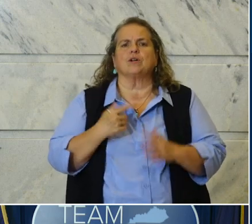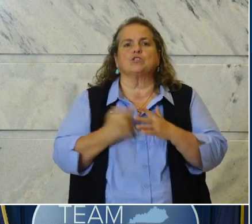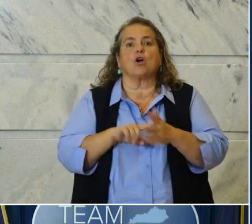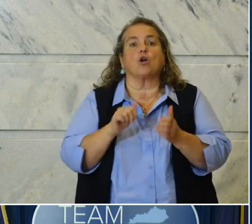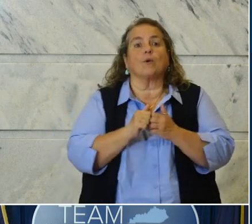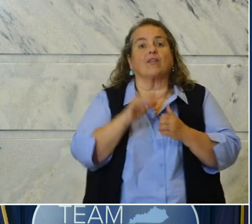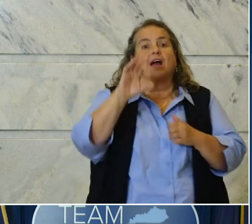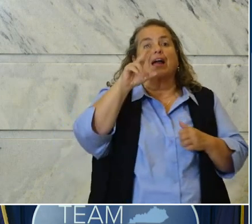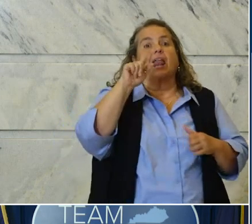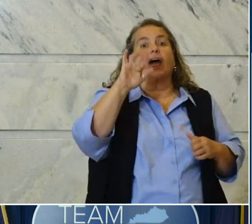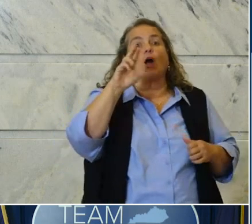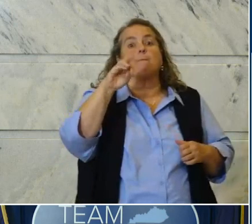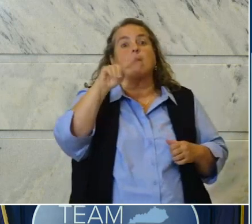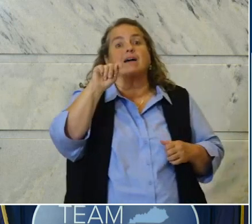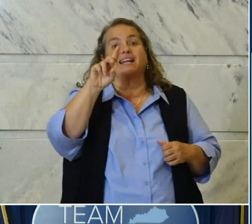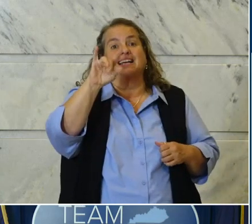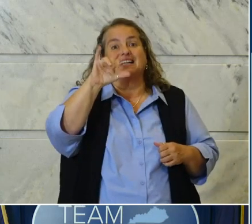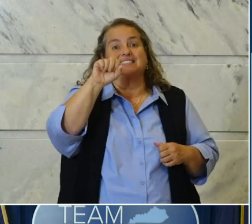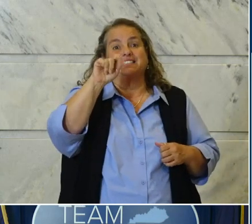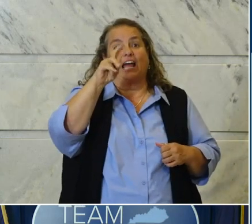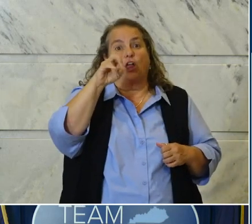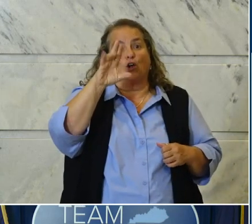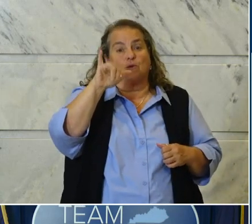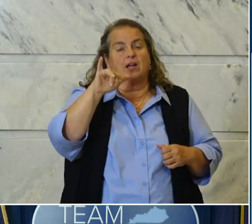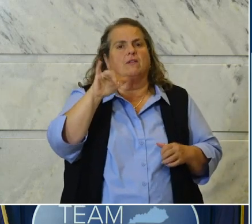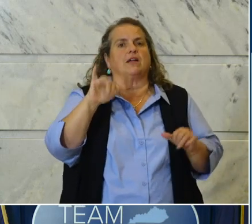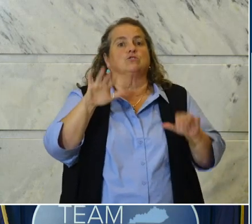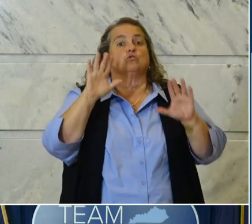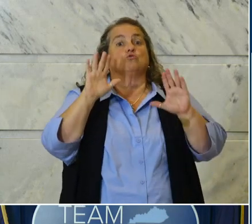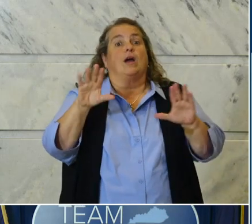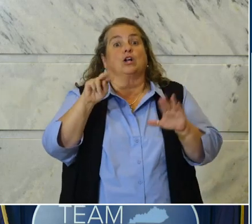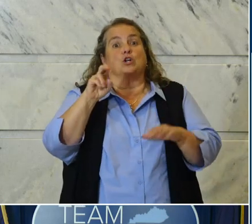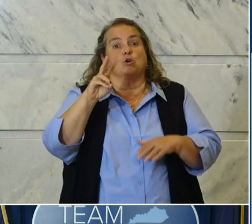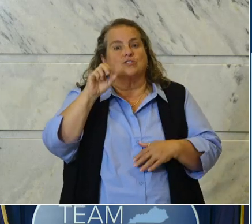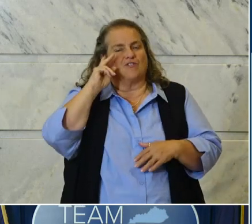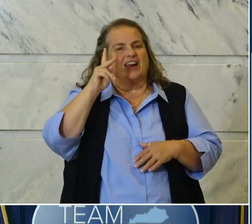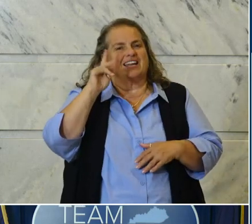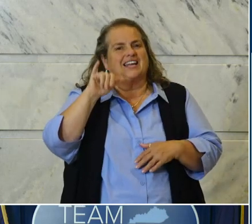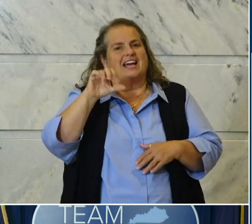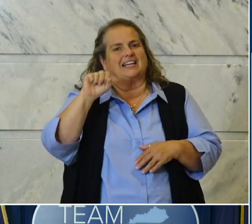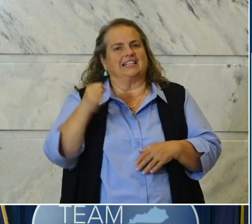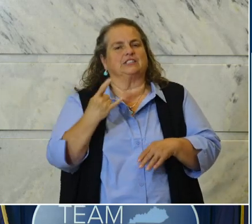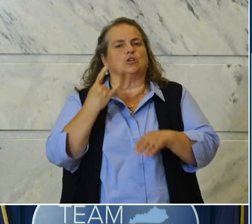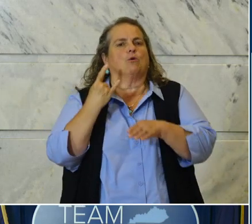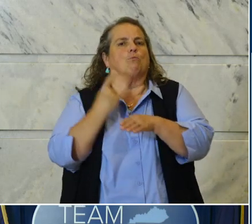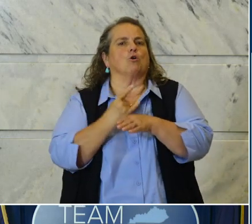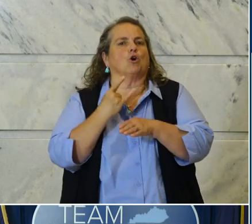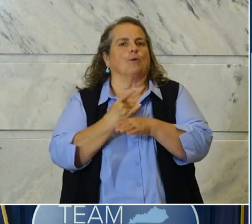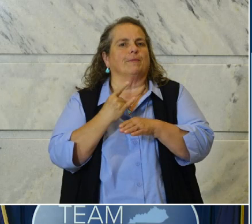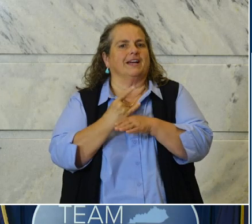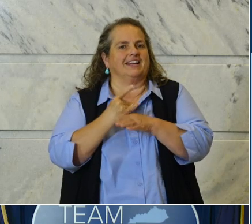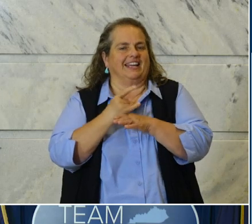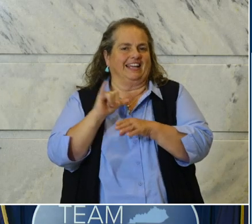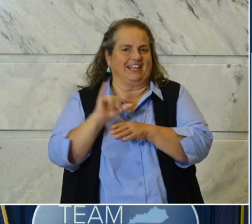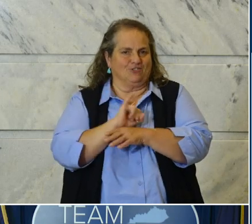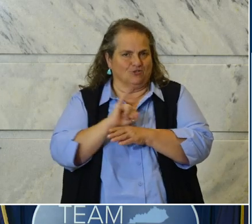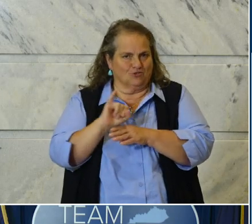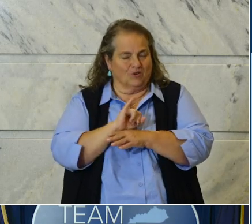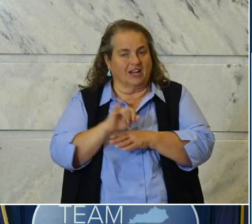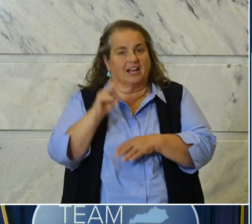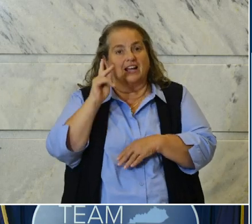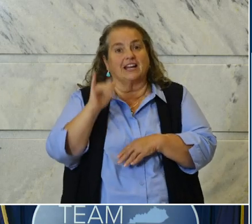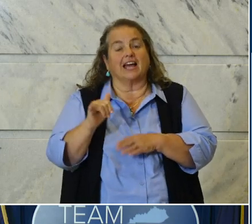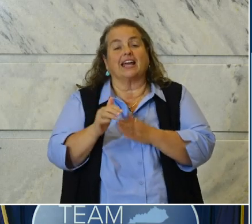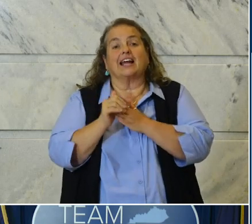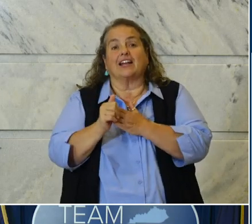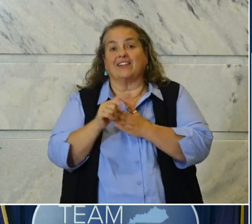Claremont Distilling. First is some great news for Kentucky's signature bourbon industry. Kentuckian and well-known developer Lee Wilburn